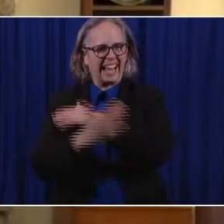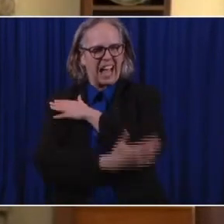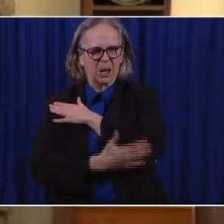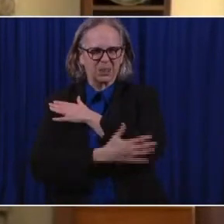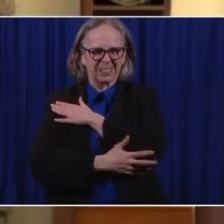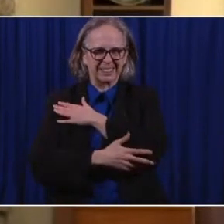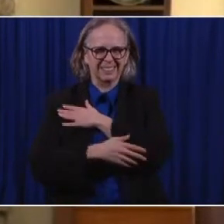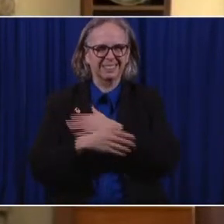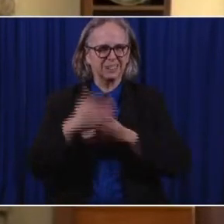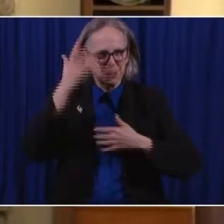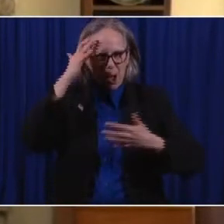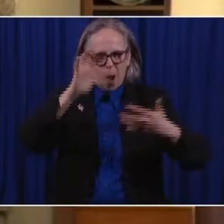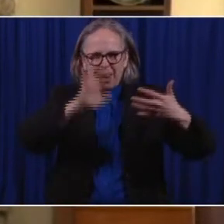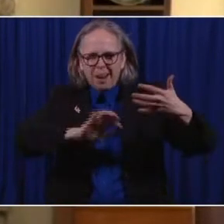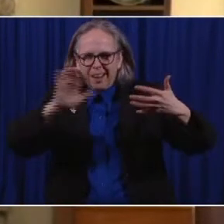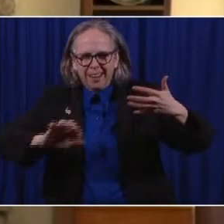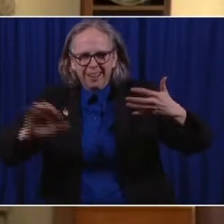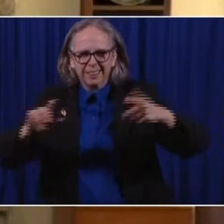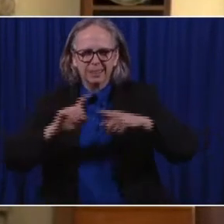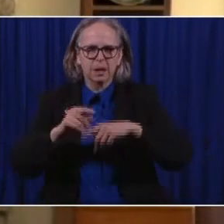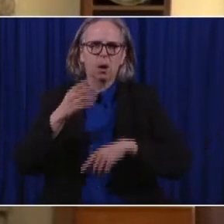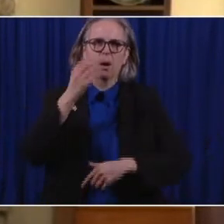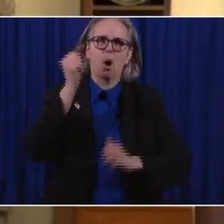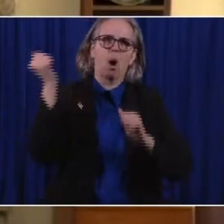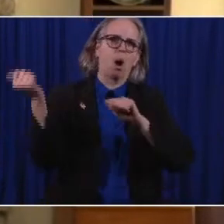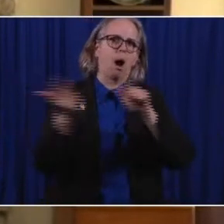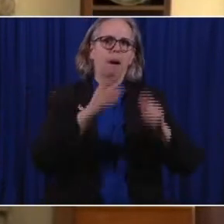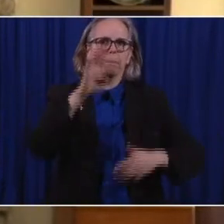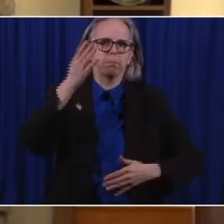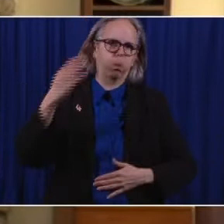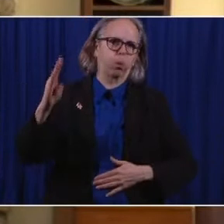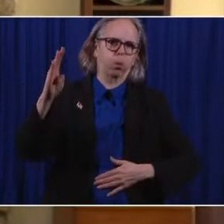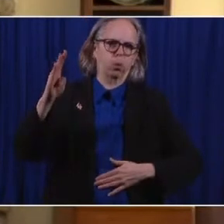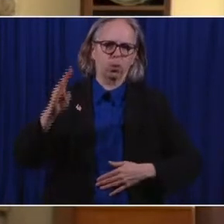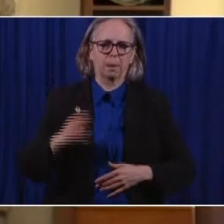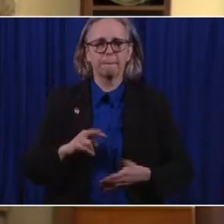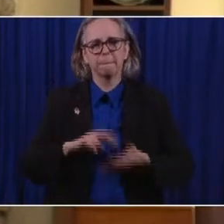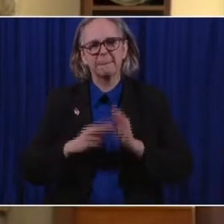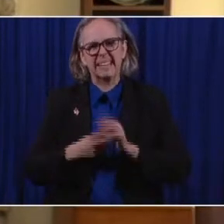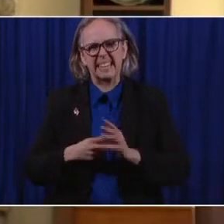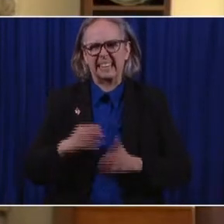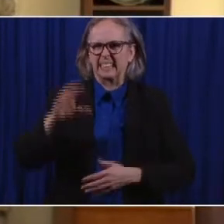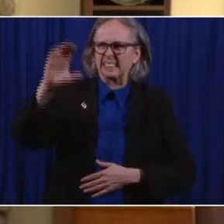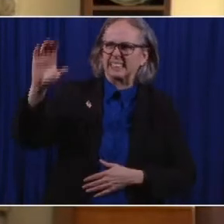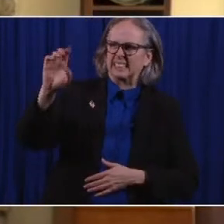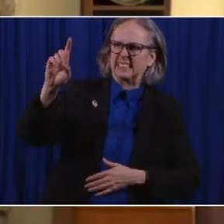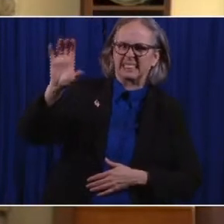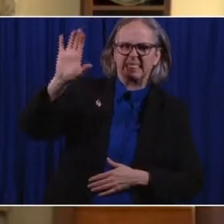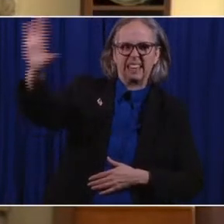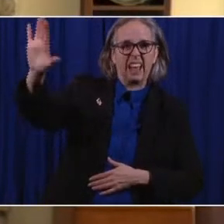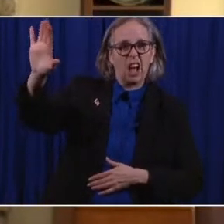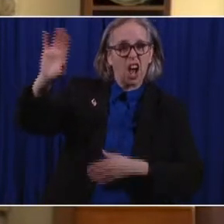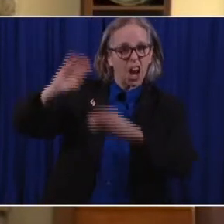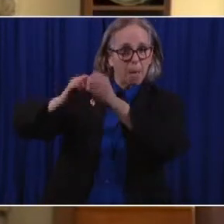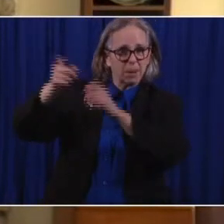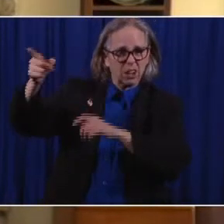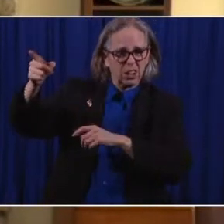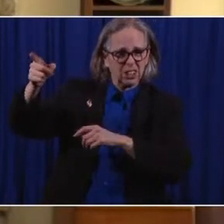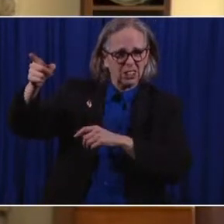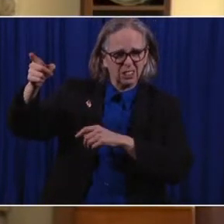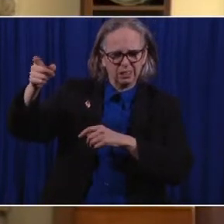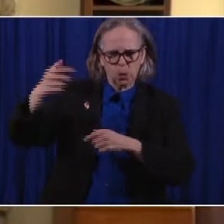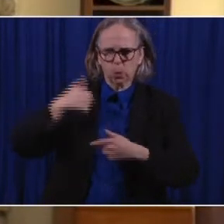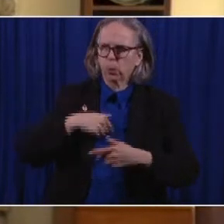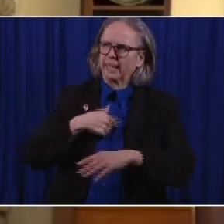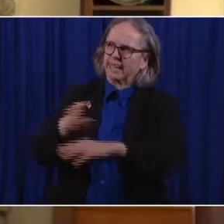see, all counties are blue, which simply means they're all above the national CDC's guideline for high incidence. In